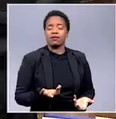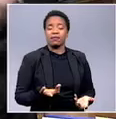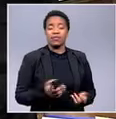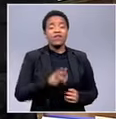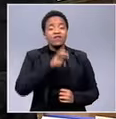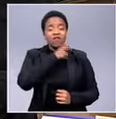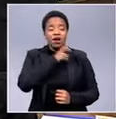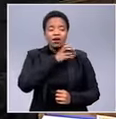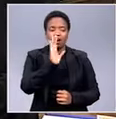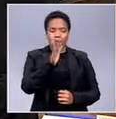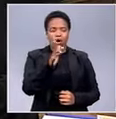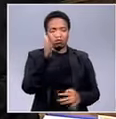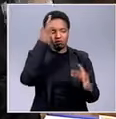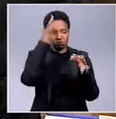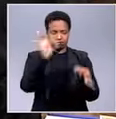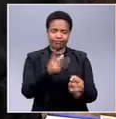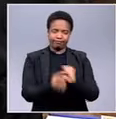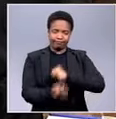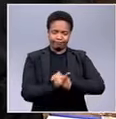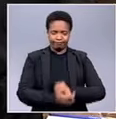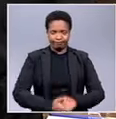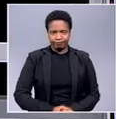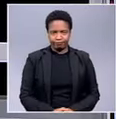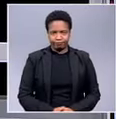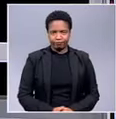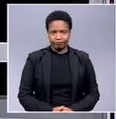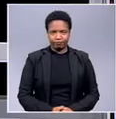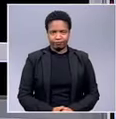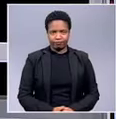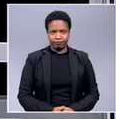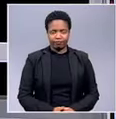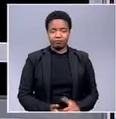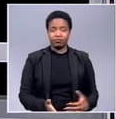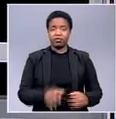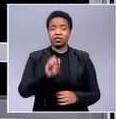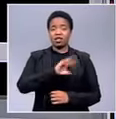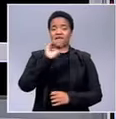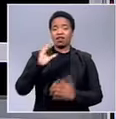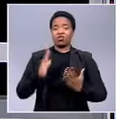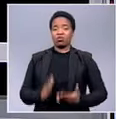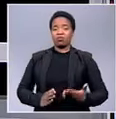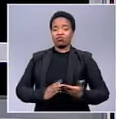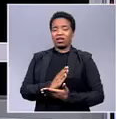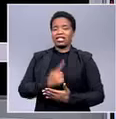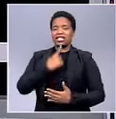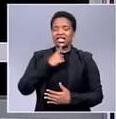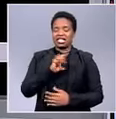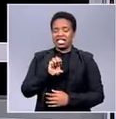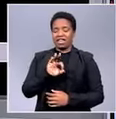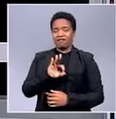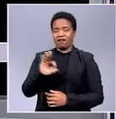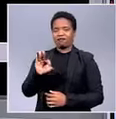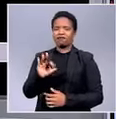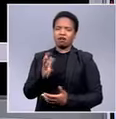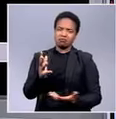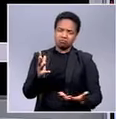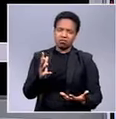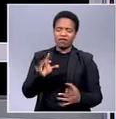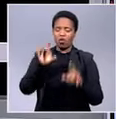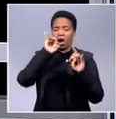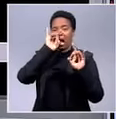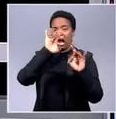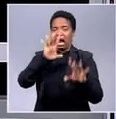Friday. Malungelo Pui, Randburg. The South African Human Rights Commission has let the EFF off the hook for hate